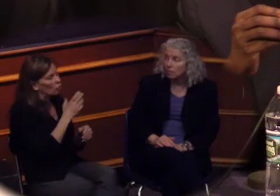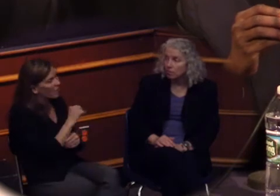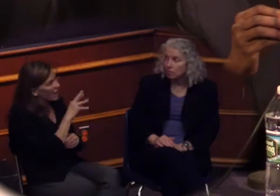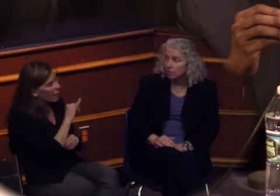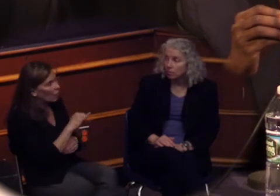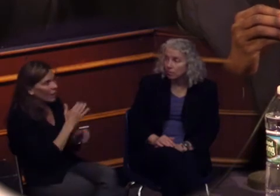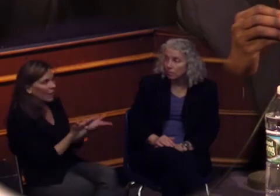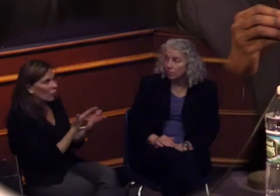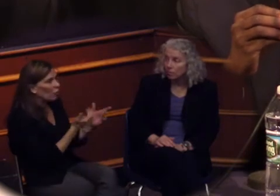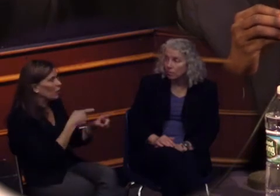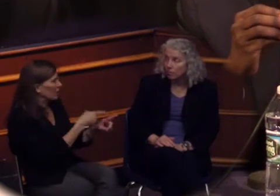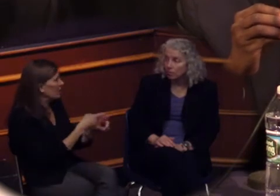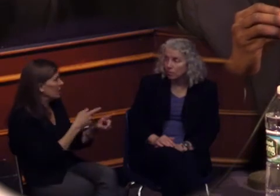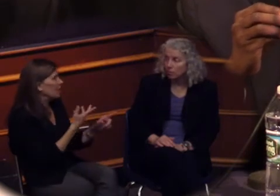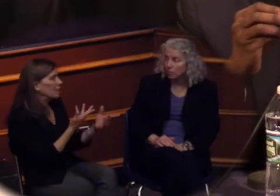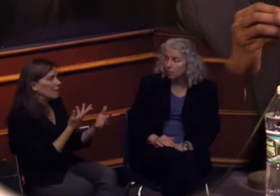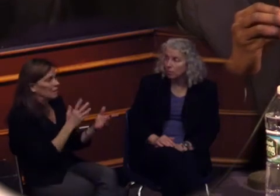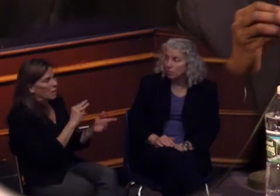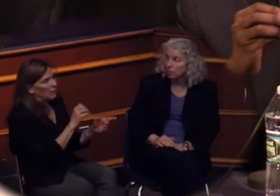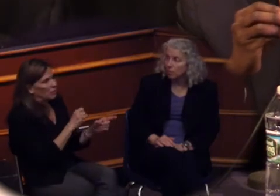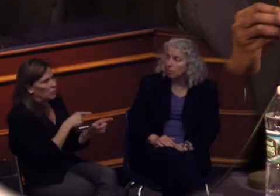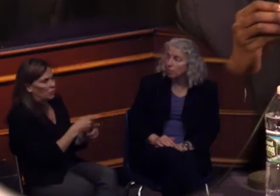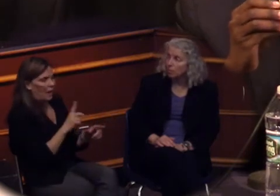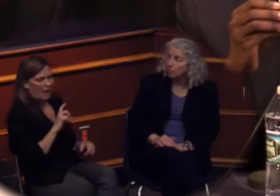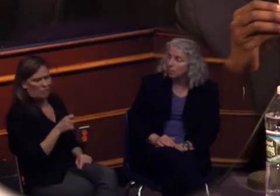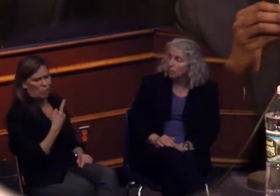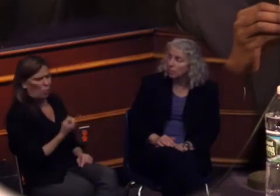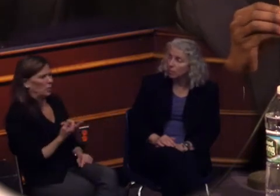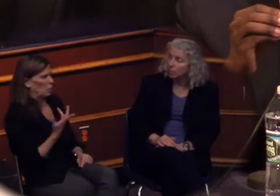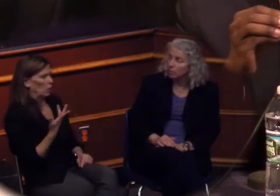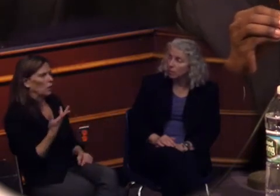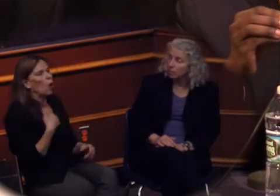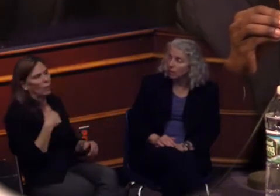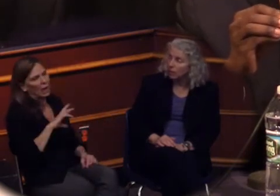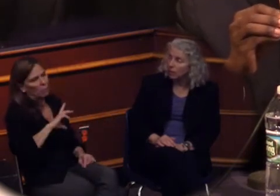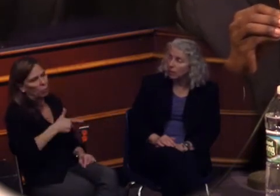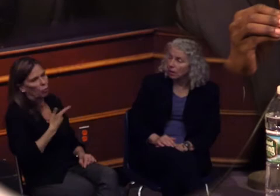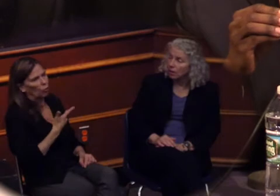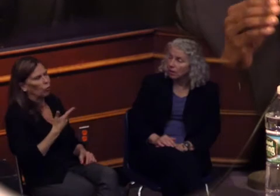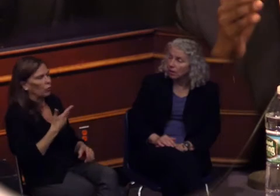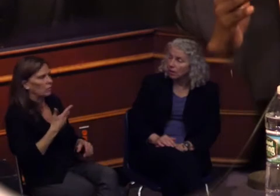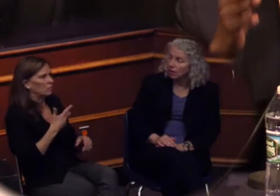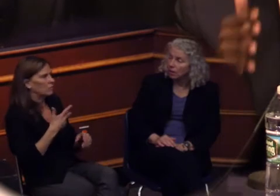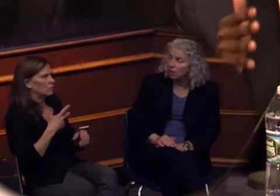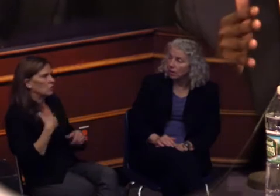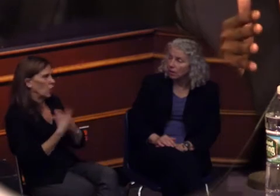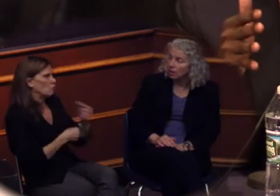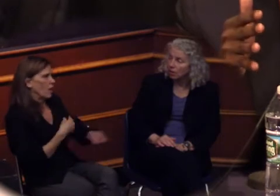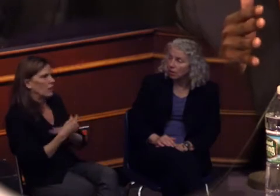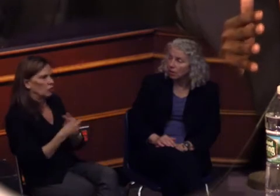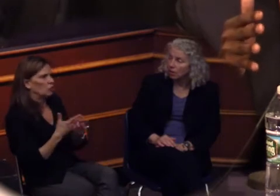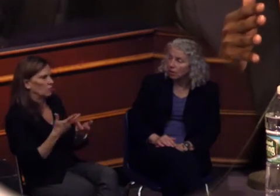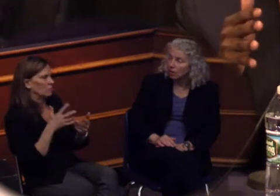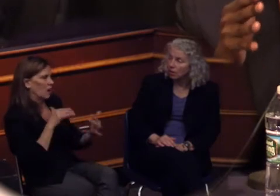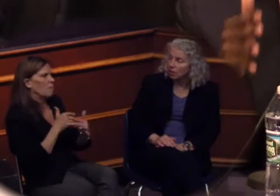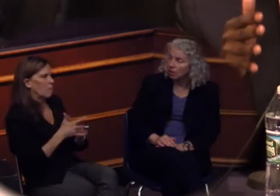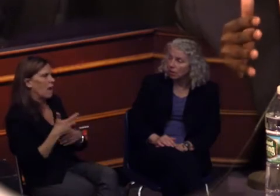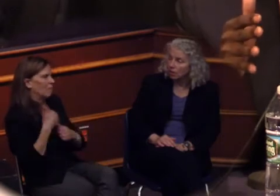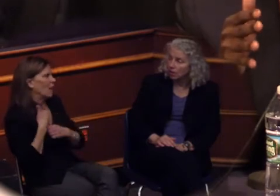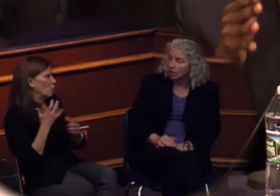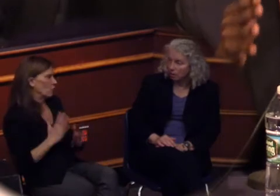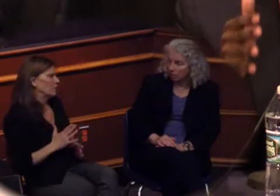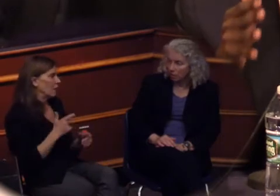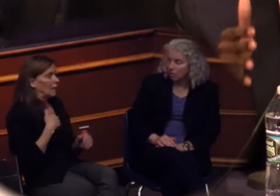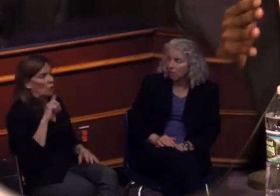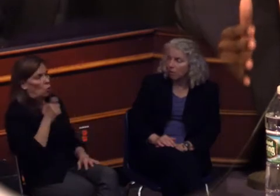ran FEMA for New England. I'm the only candidate, and I'm also a third-generation combat veteran. I'm the only candidate in this race that's been elected